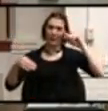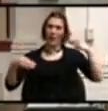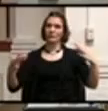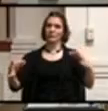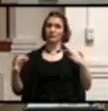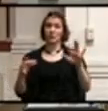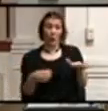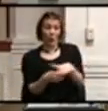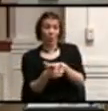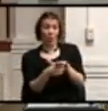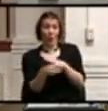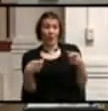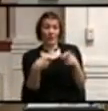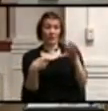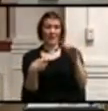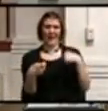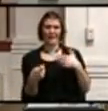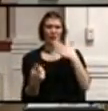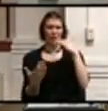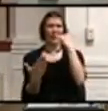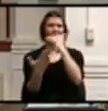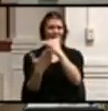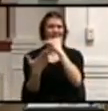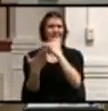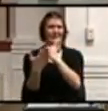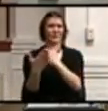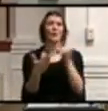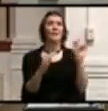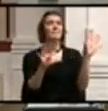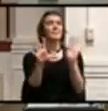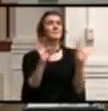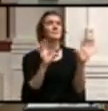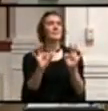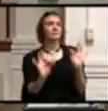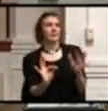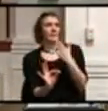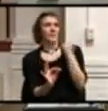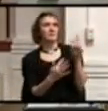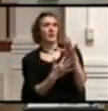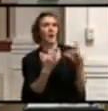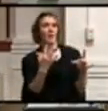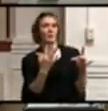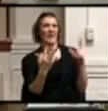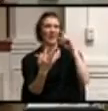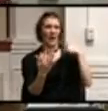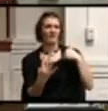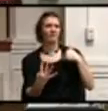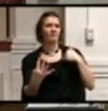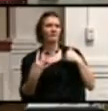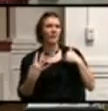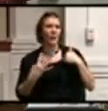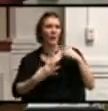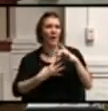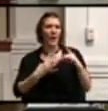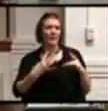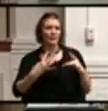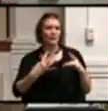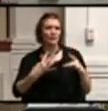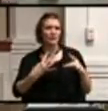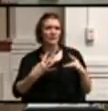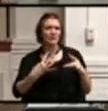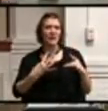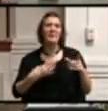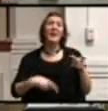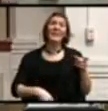your local utility has a really good list. Some utilities offer us like four. This utility